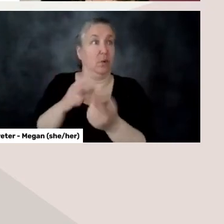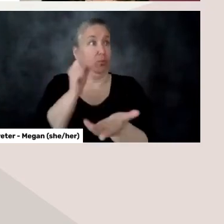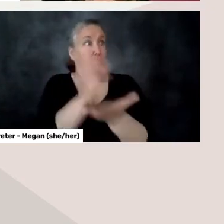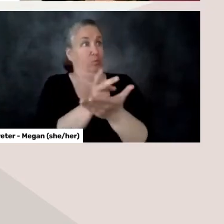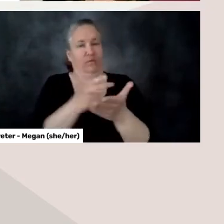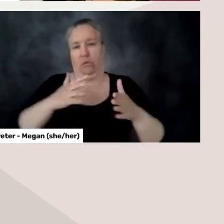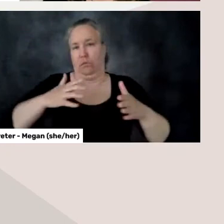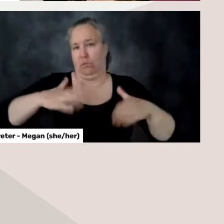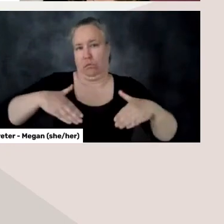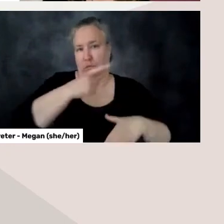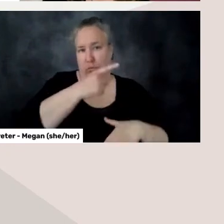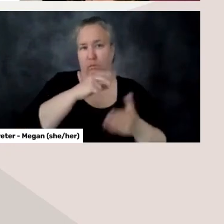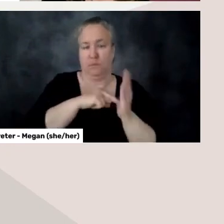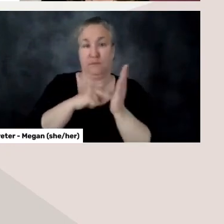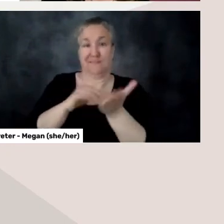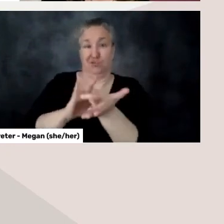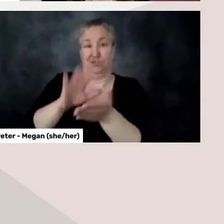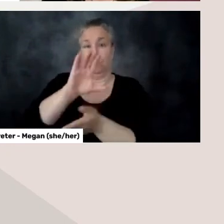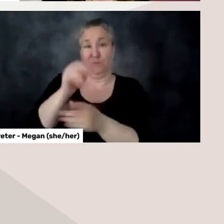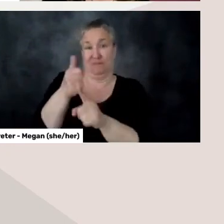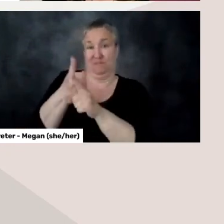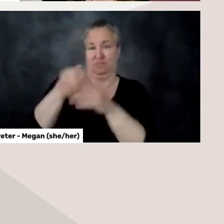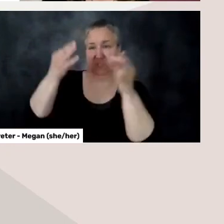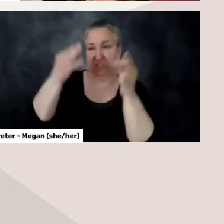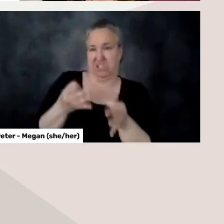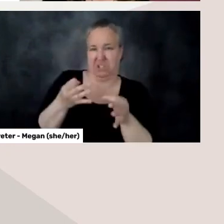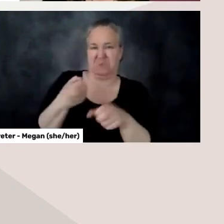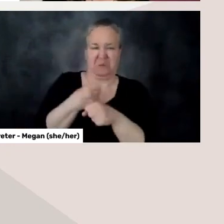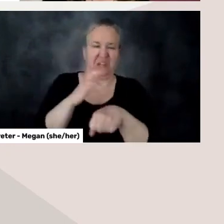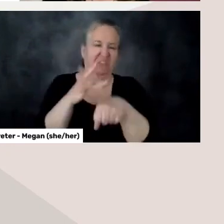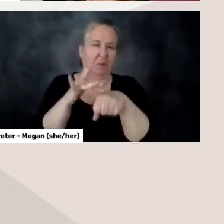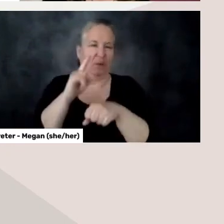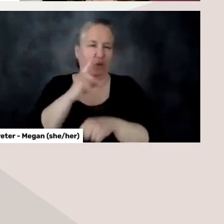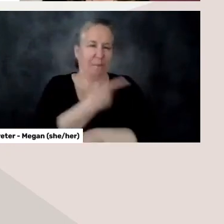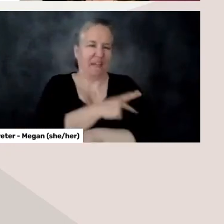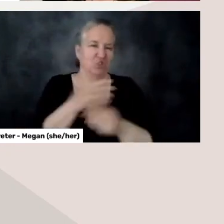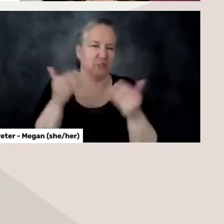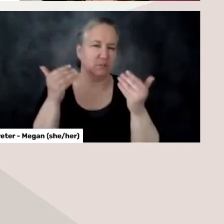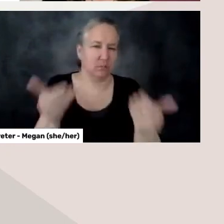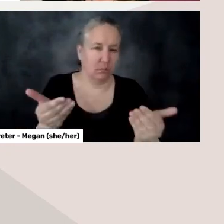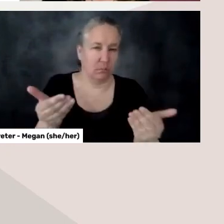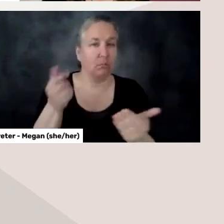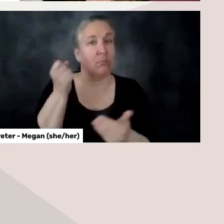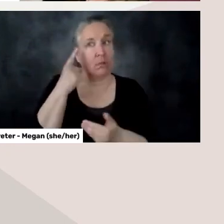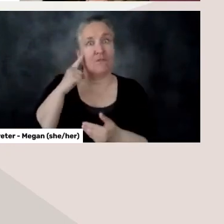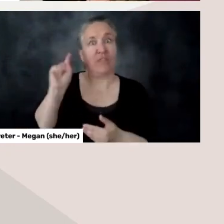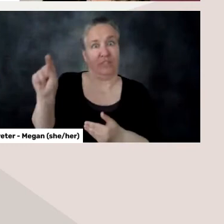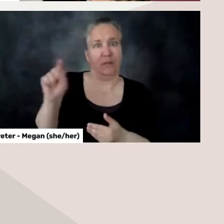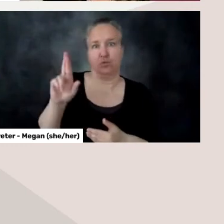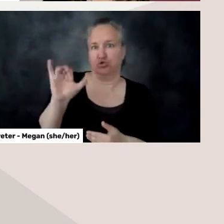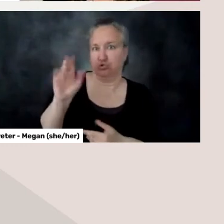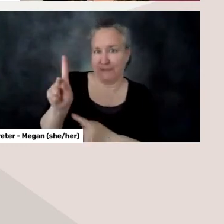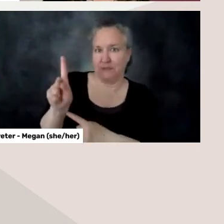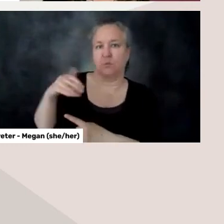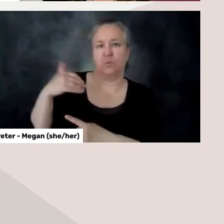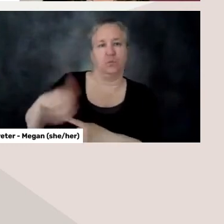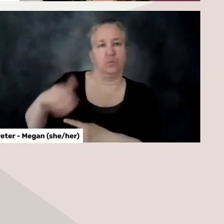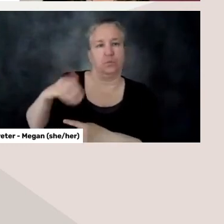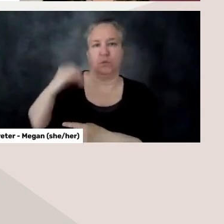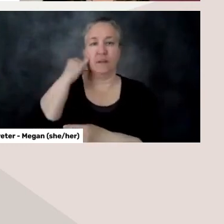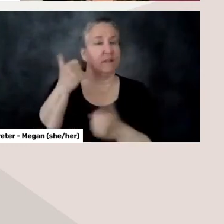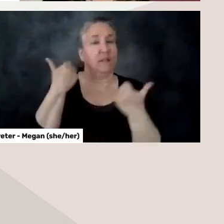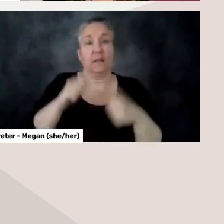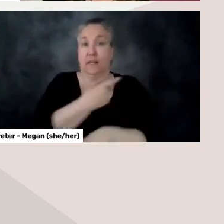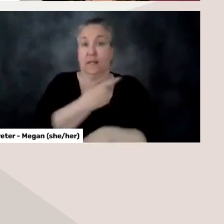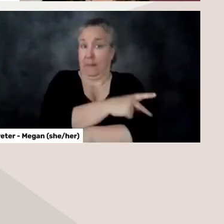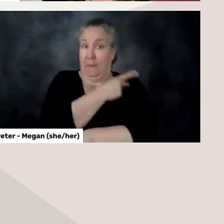And then the drug company makes a decision to make it available for patients. And it's very risky for them, because if any patient on